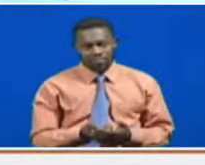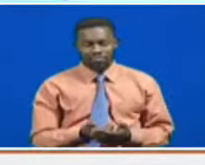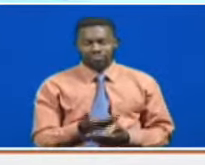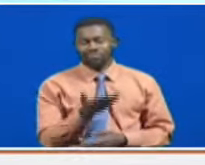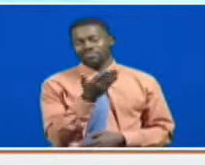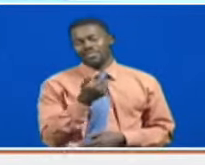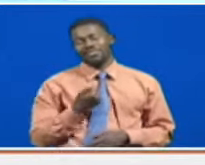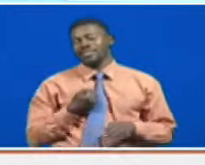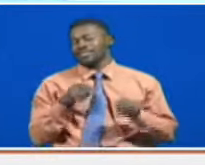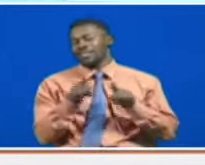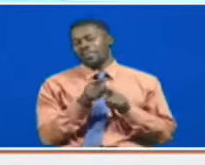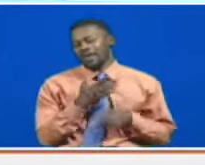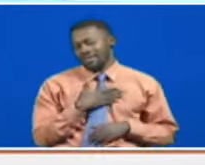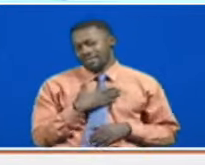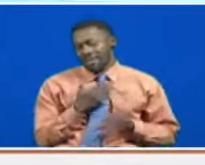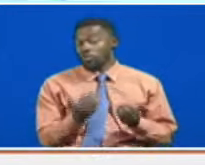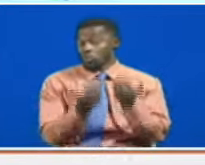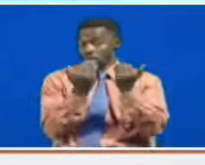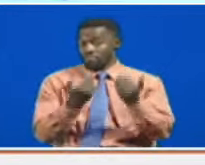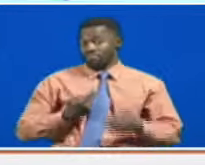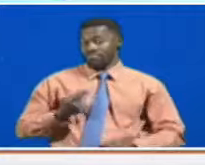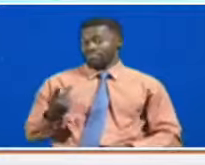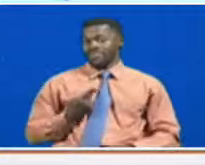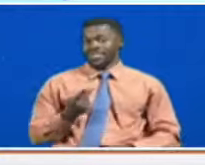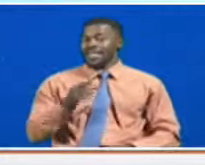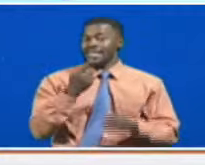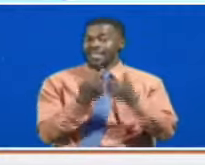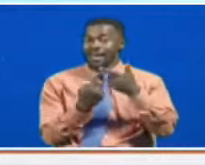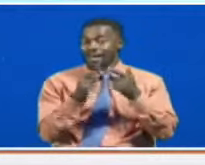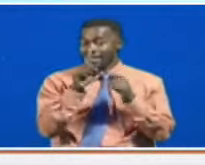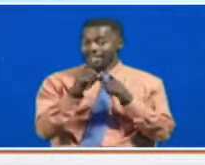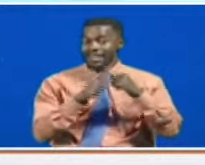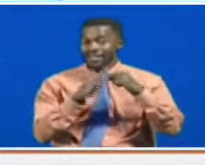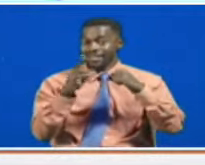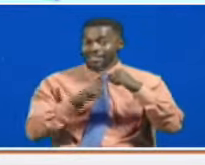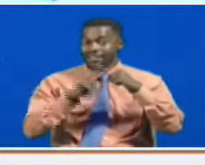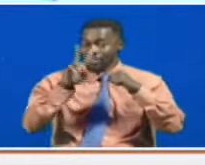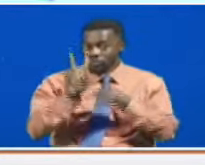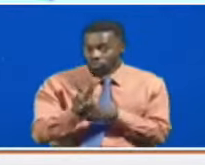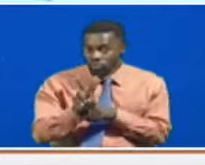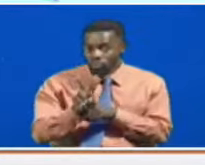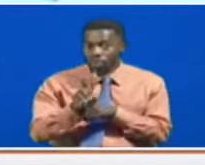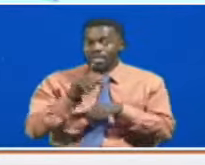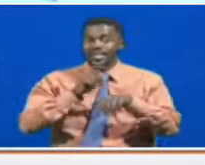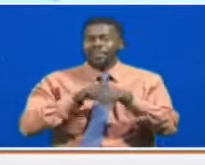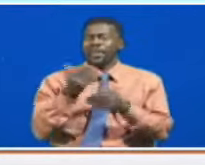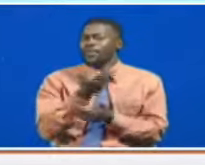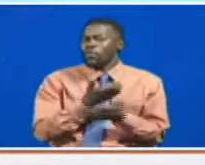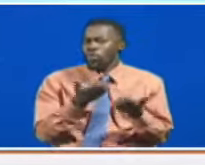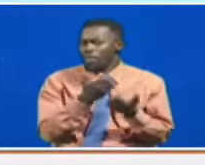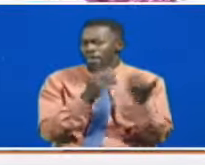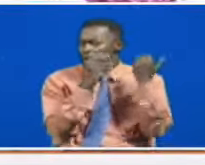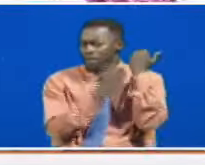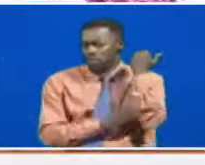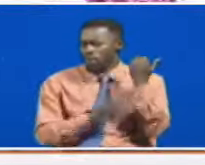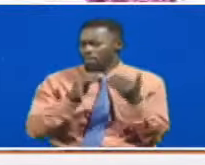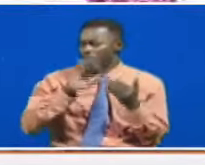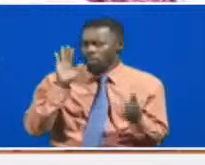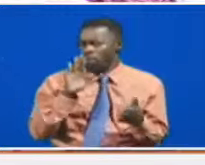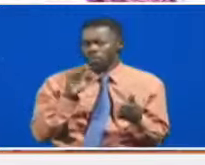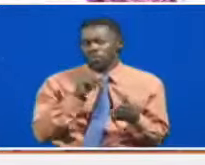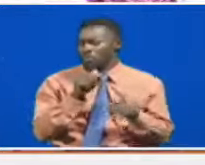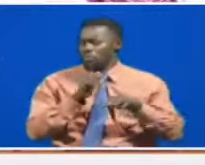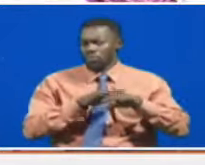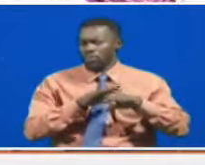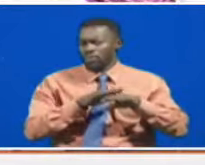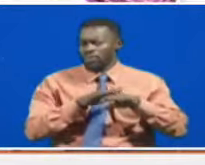remind my sister here, my twin sister. In 1972, when our economy was not performing, the founding father of